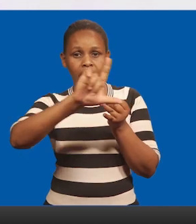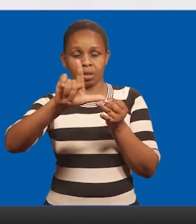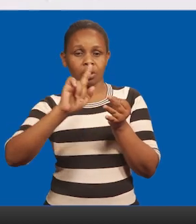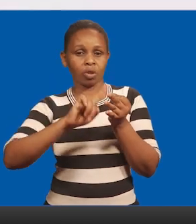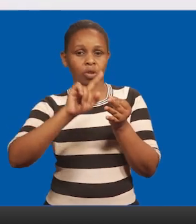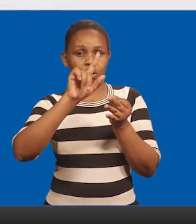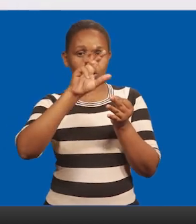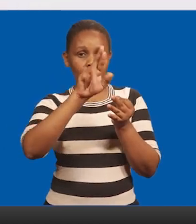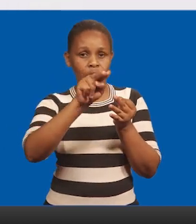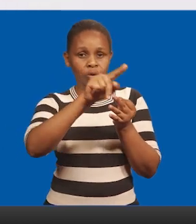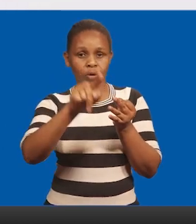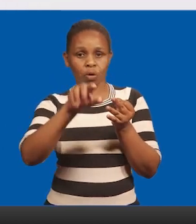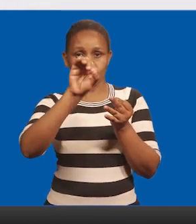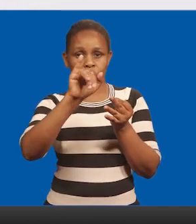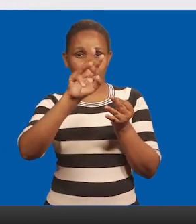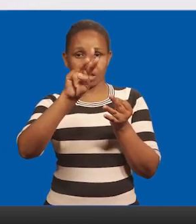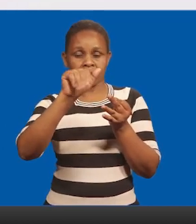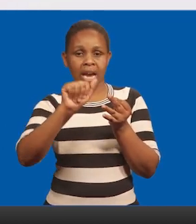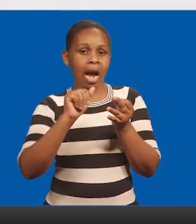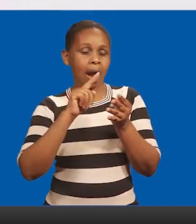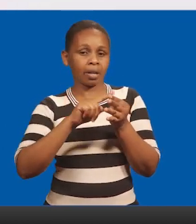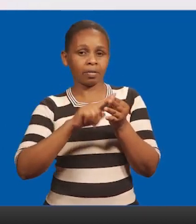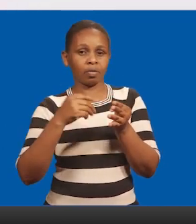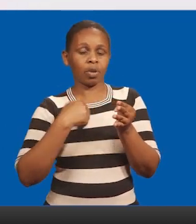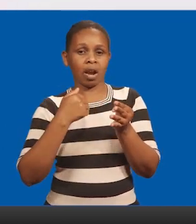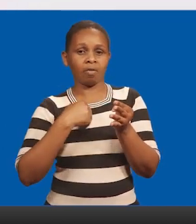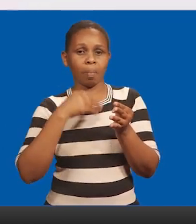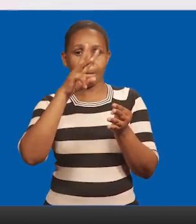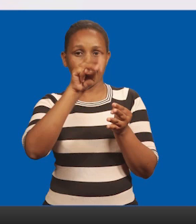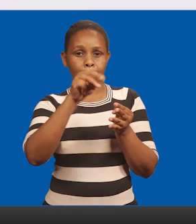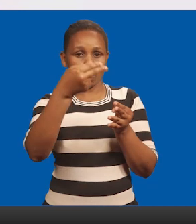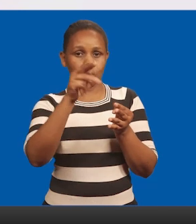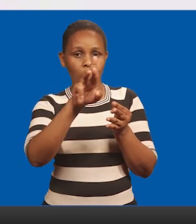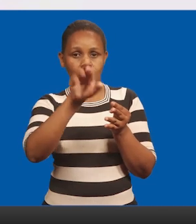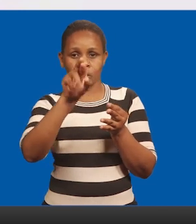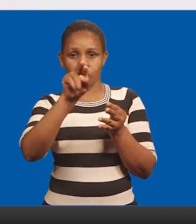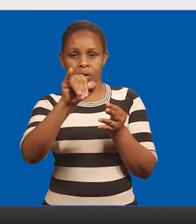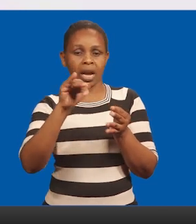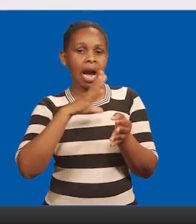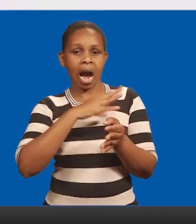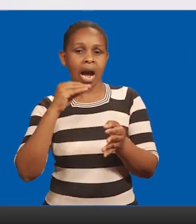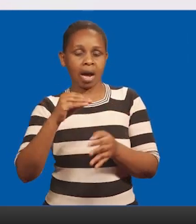we had Zoya we had Moroni and miwani Sugar factories